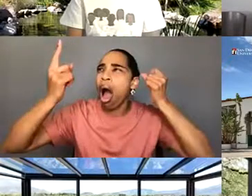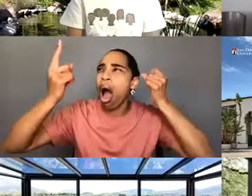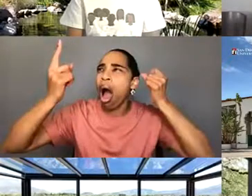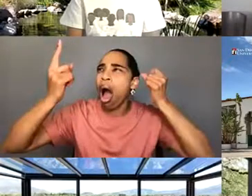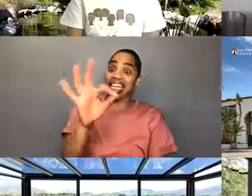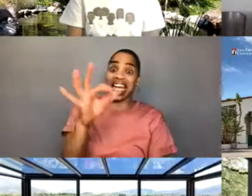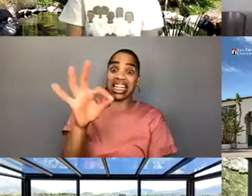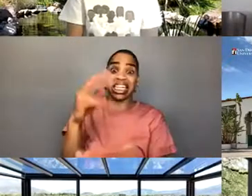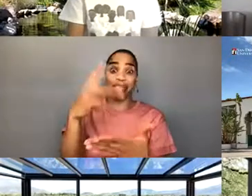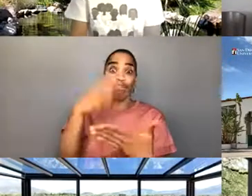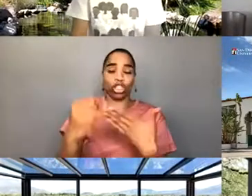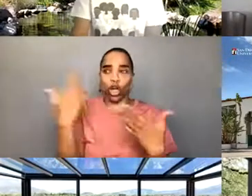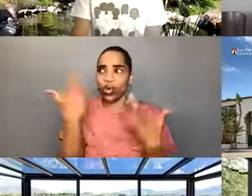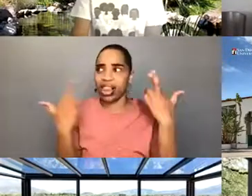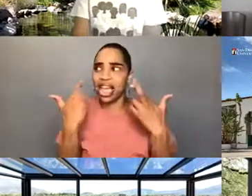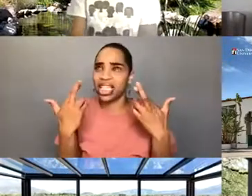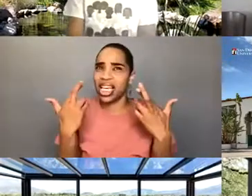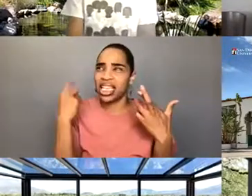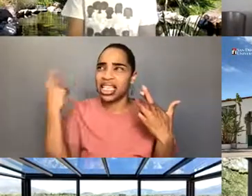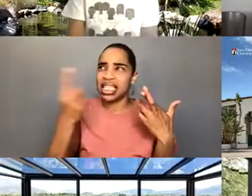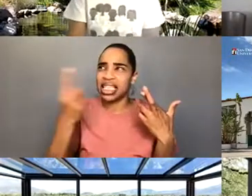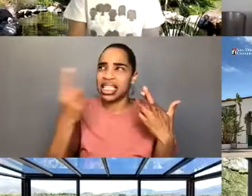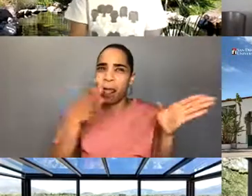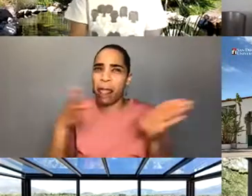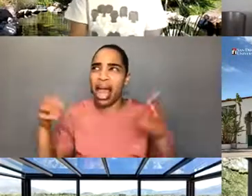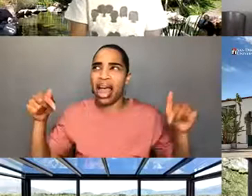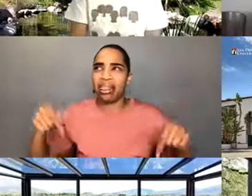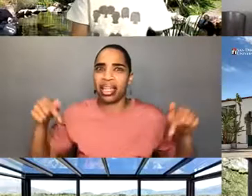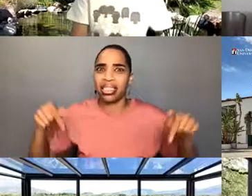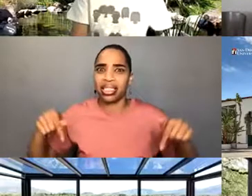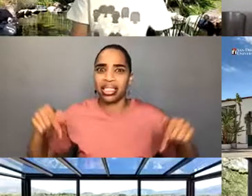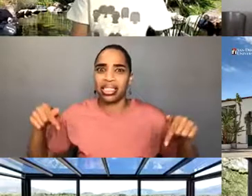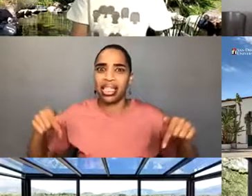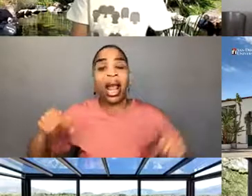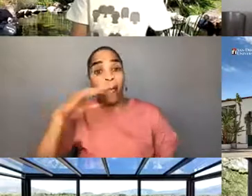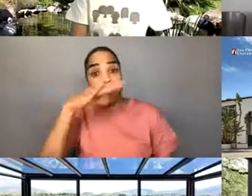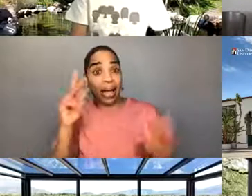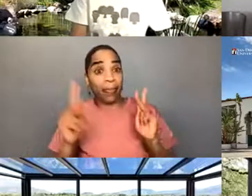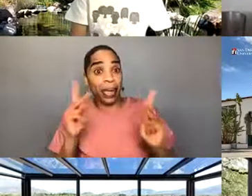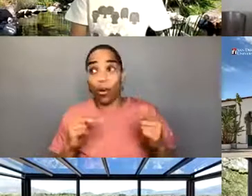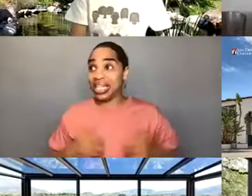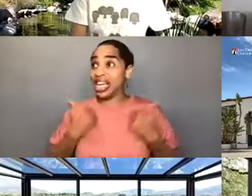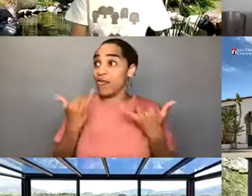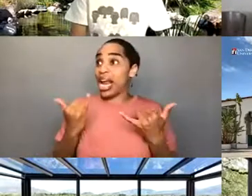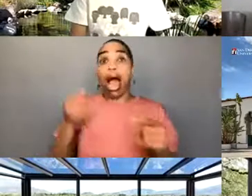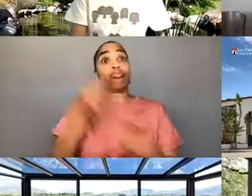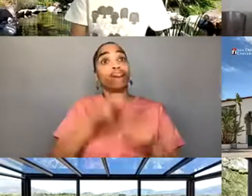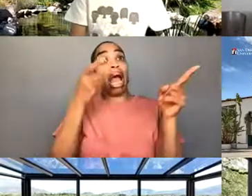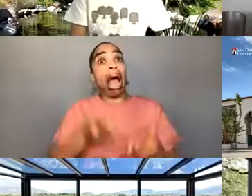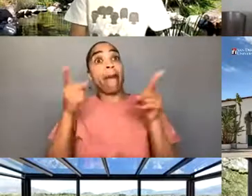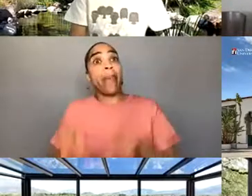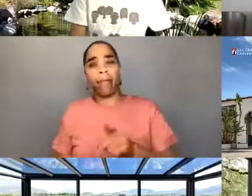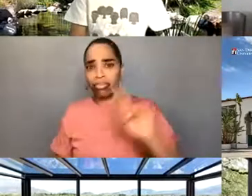all of this was created. All of this was intentional. None of the conditions that Black Americans live in are just incidental, or